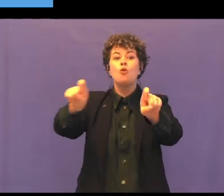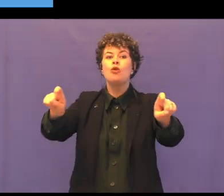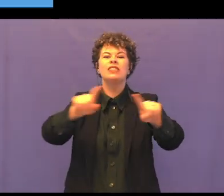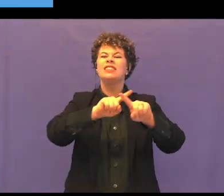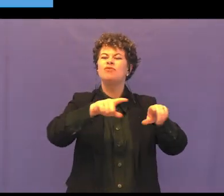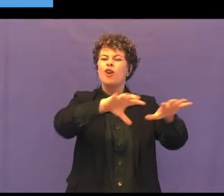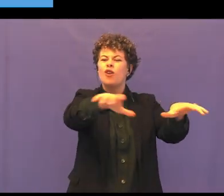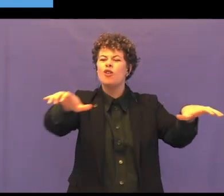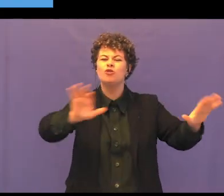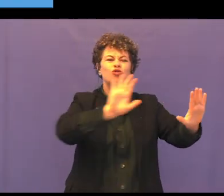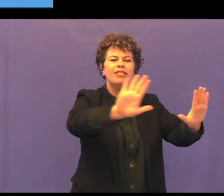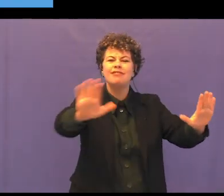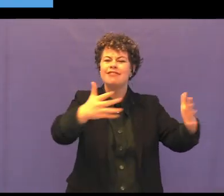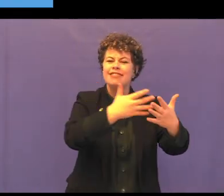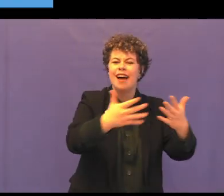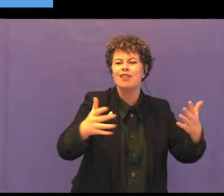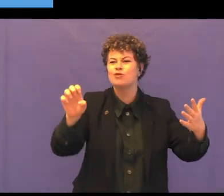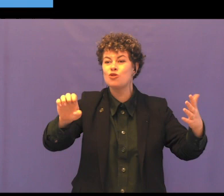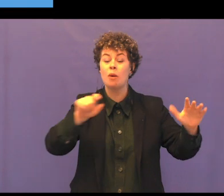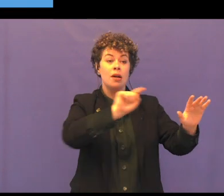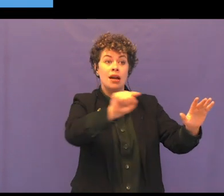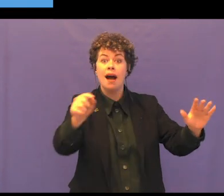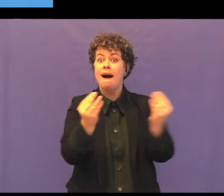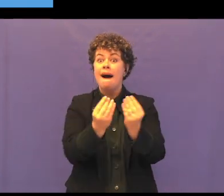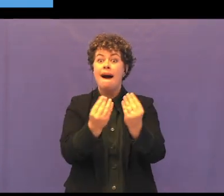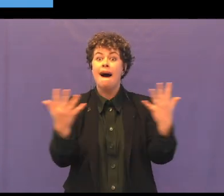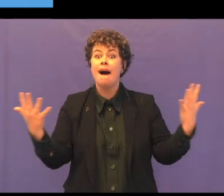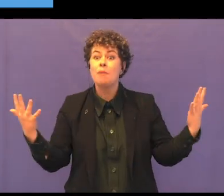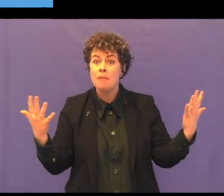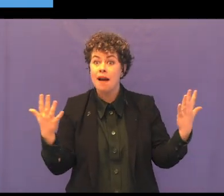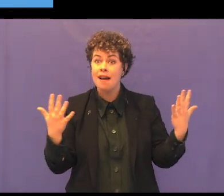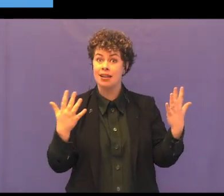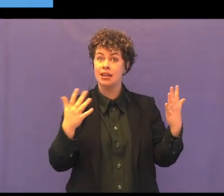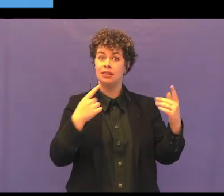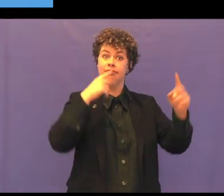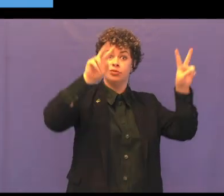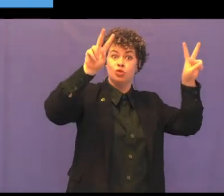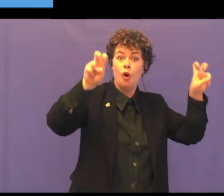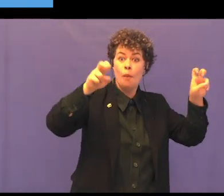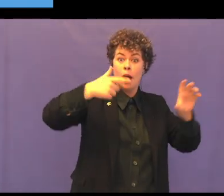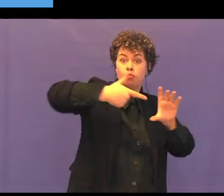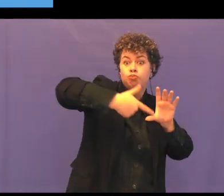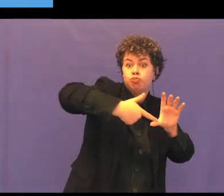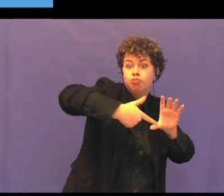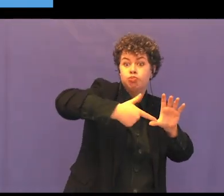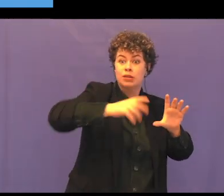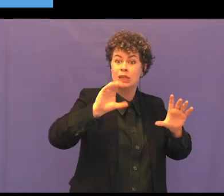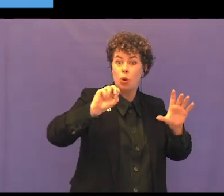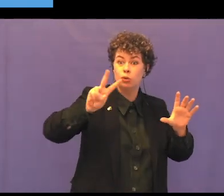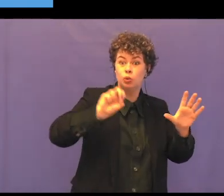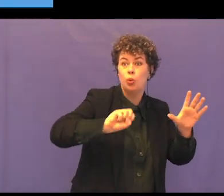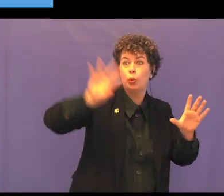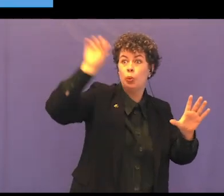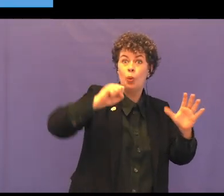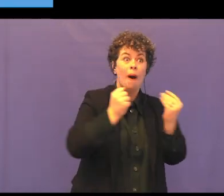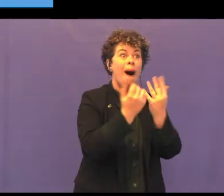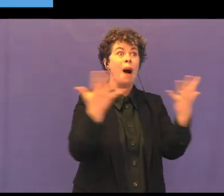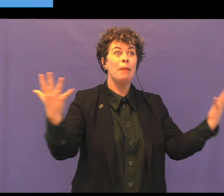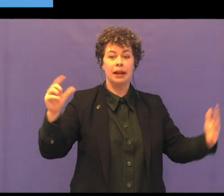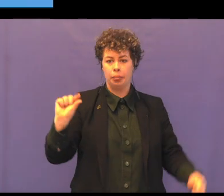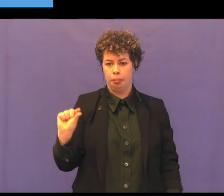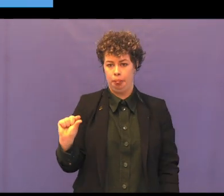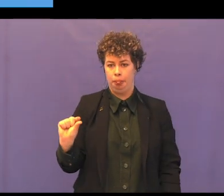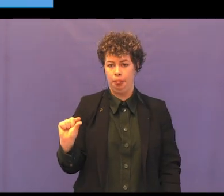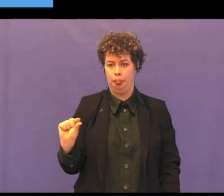vanishingly small. And the reason for that is that energy is the kind of the dirty secret of